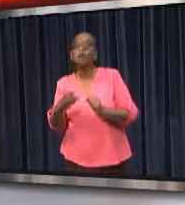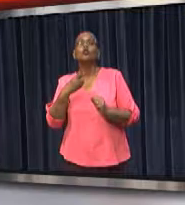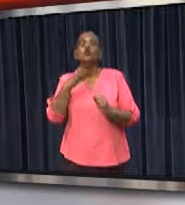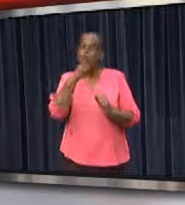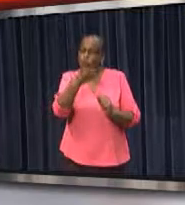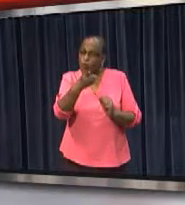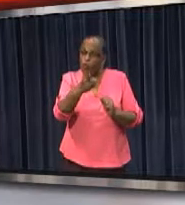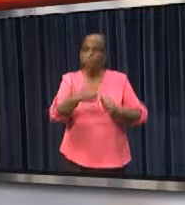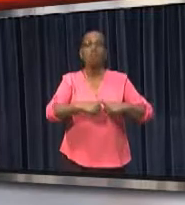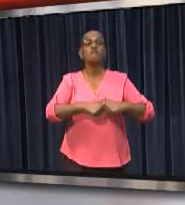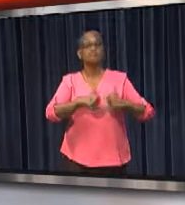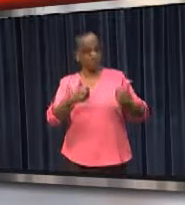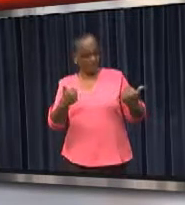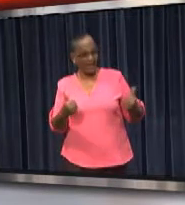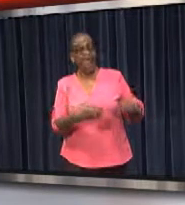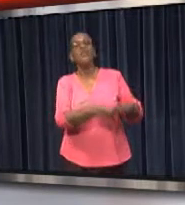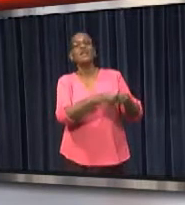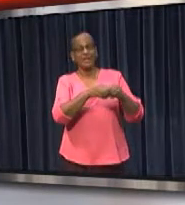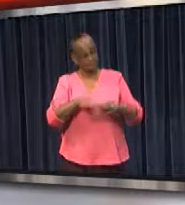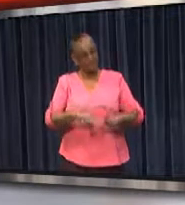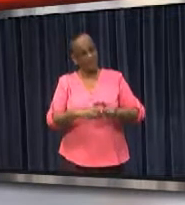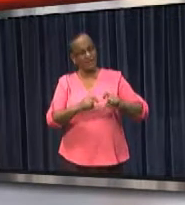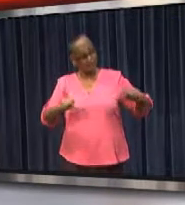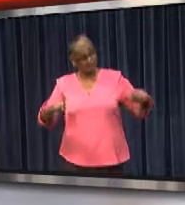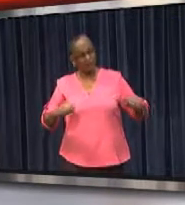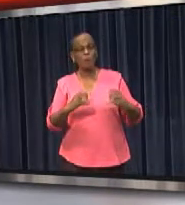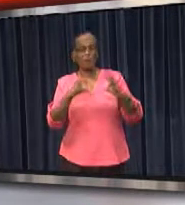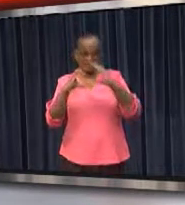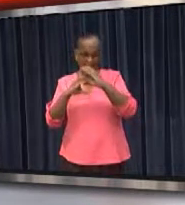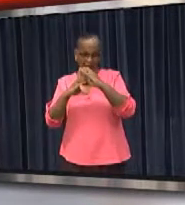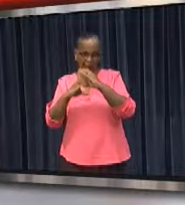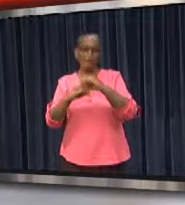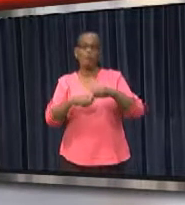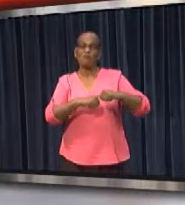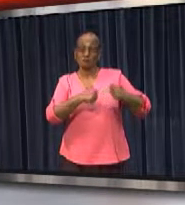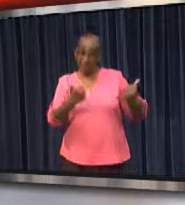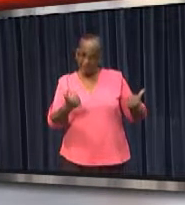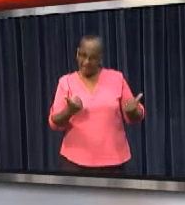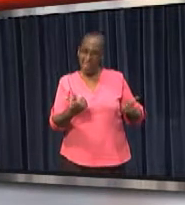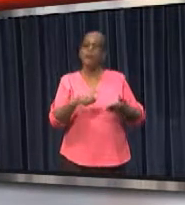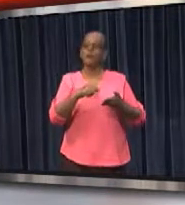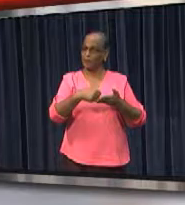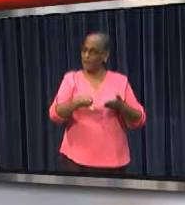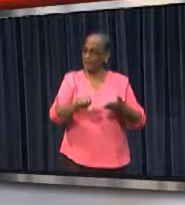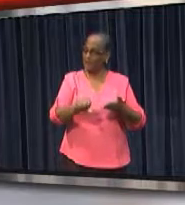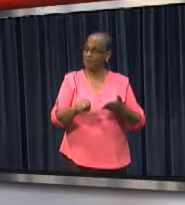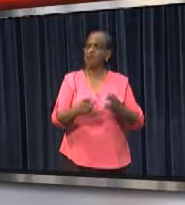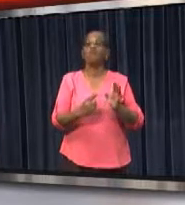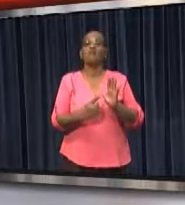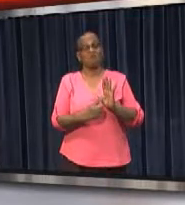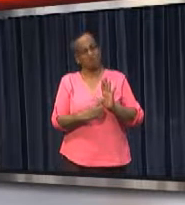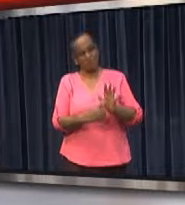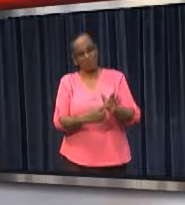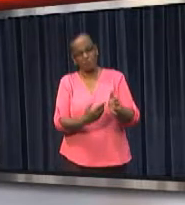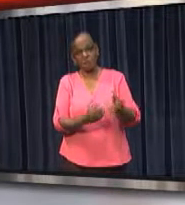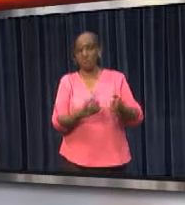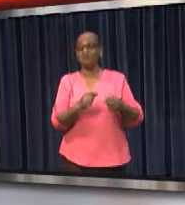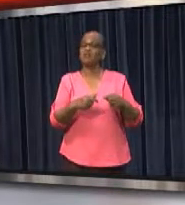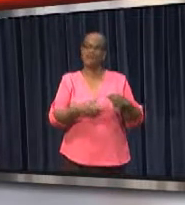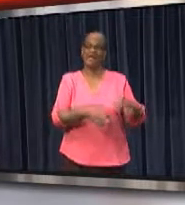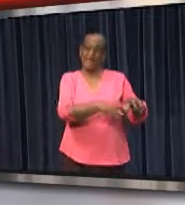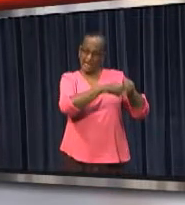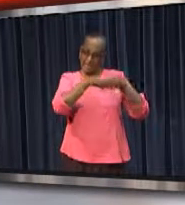market, and the goal was to create free movement of goods between the number of countries